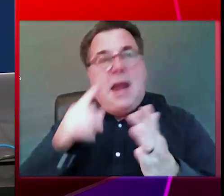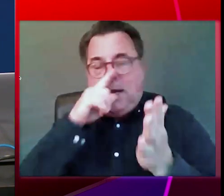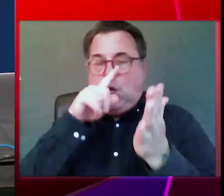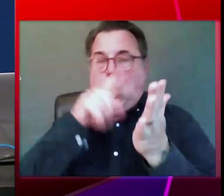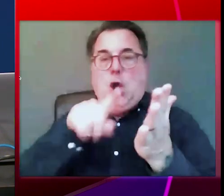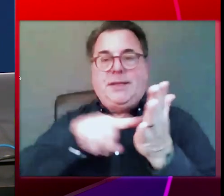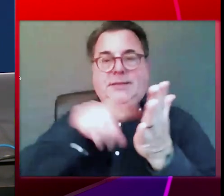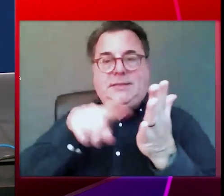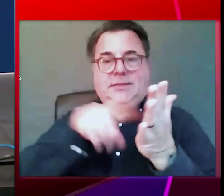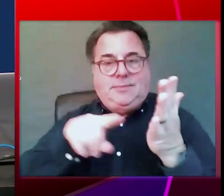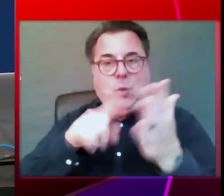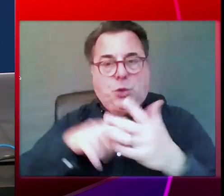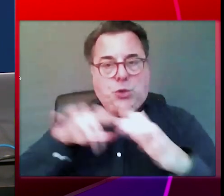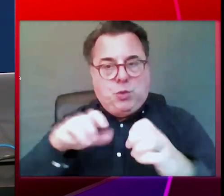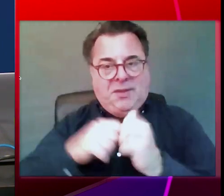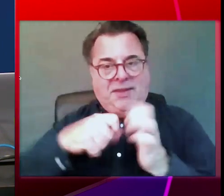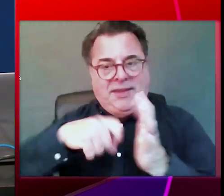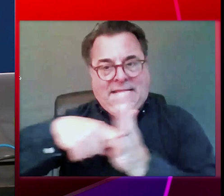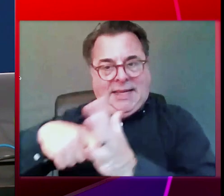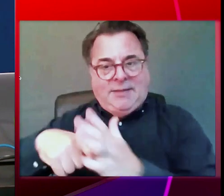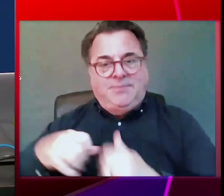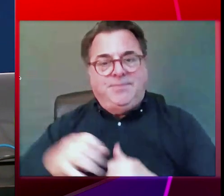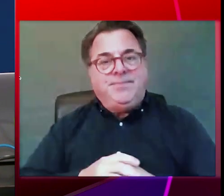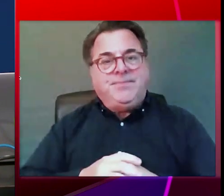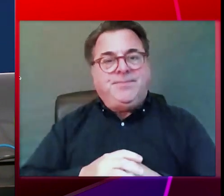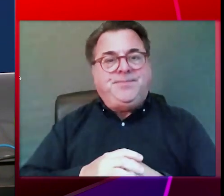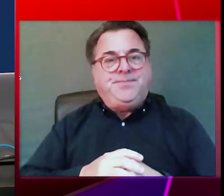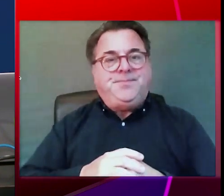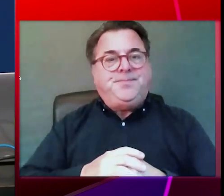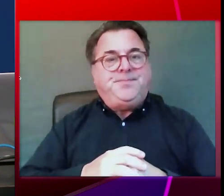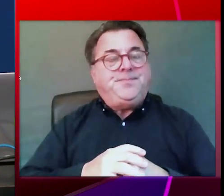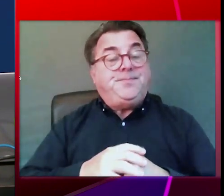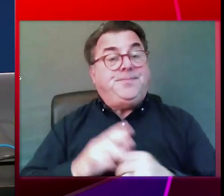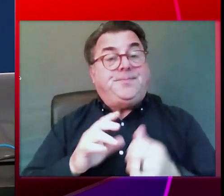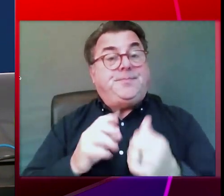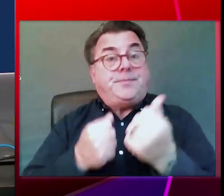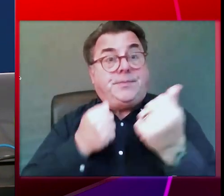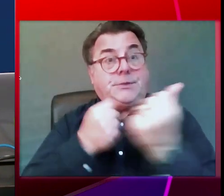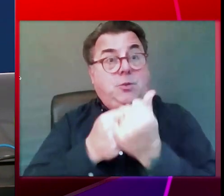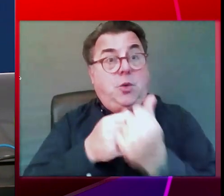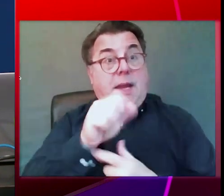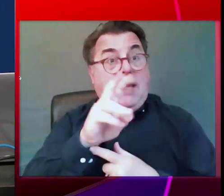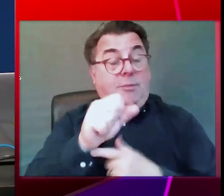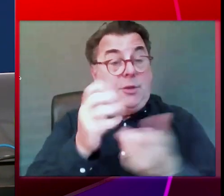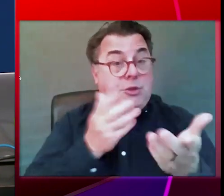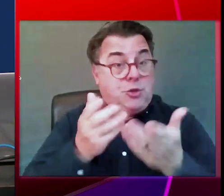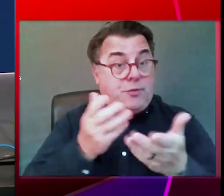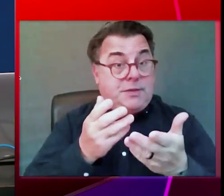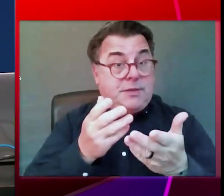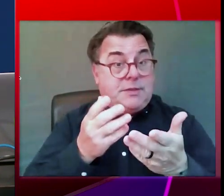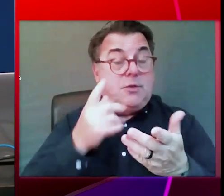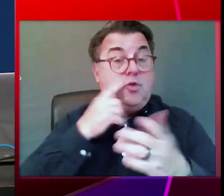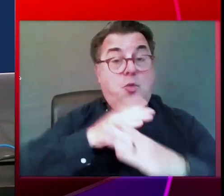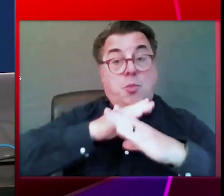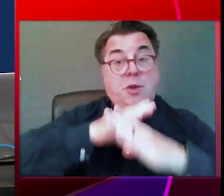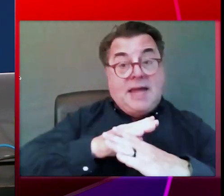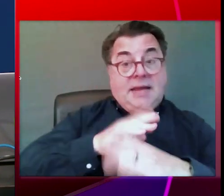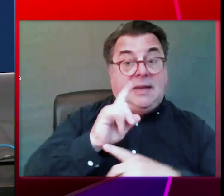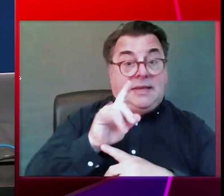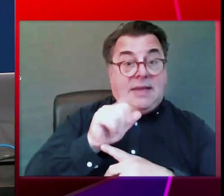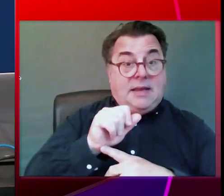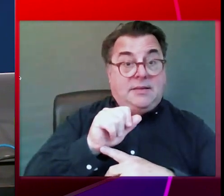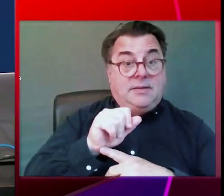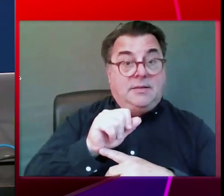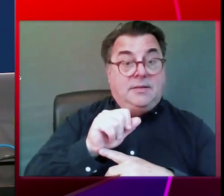you're doing with those keys. Right. And it's supporting both AWS services where you want to protect data, S3,